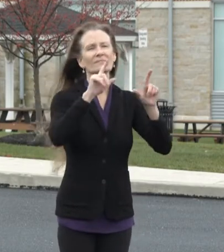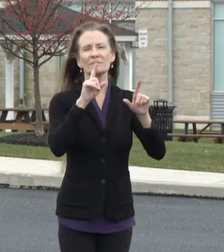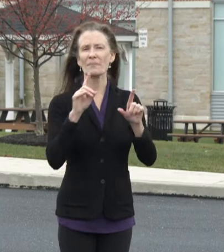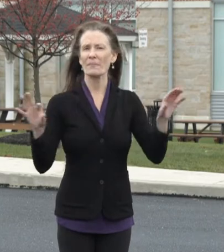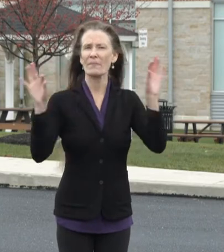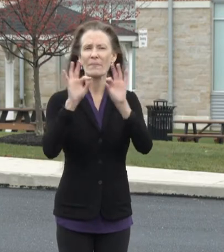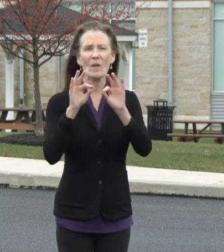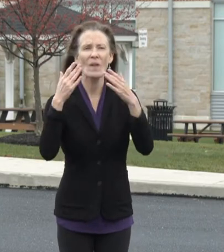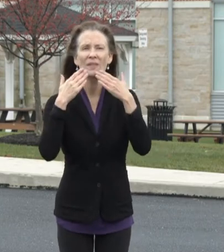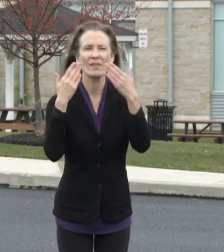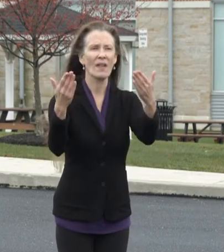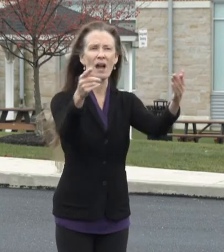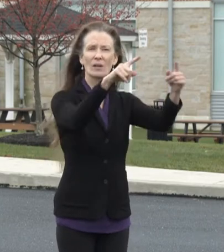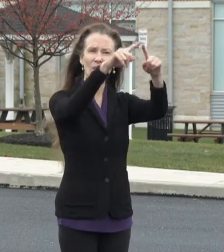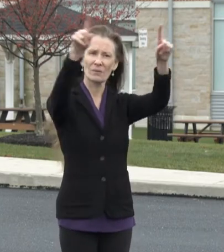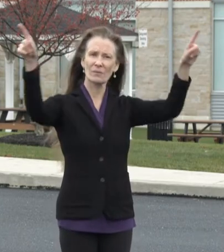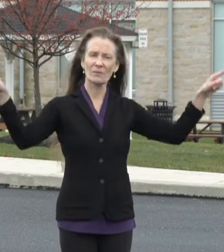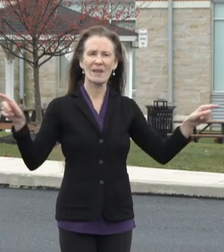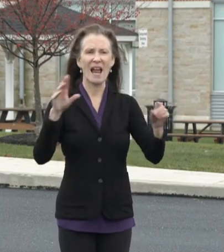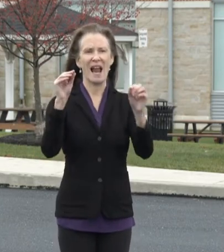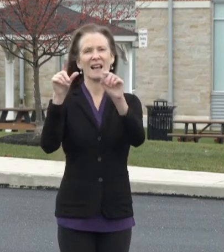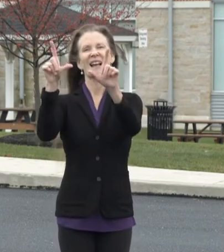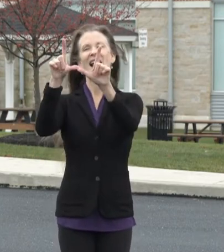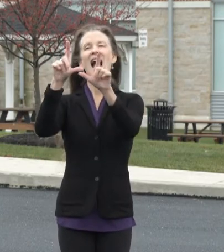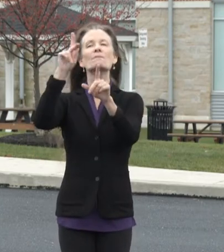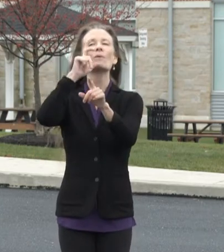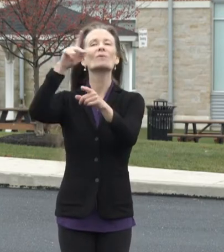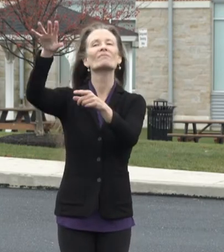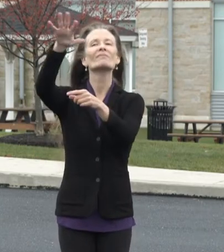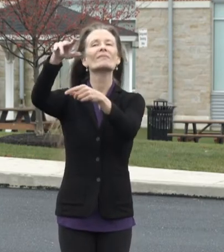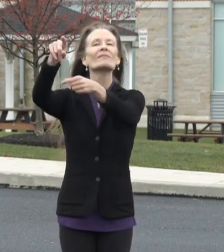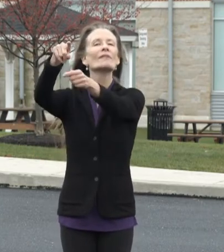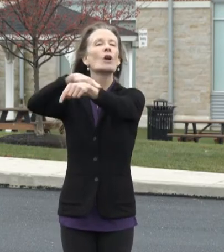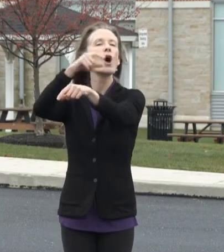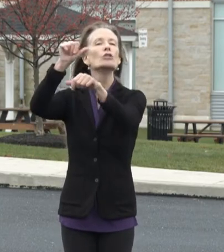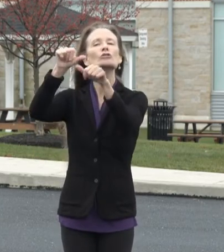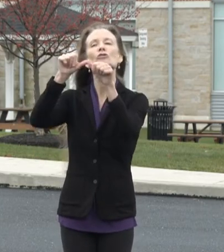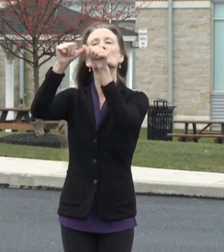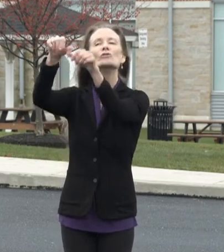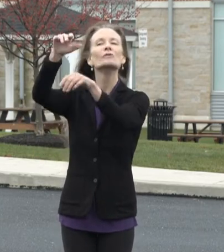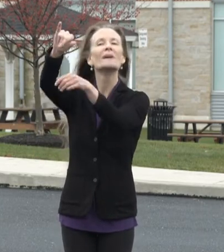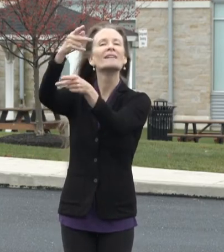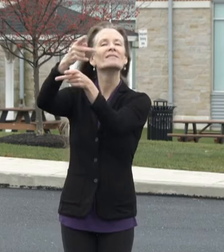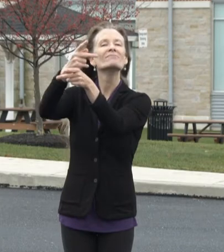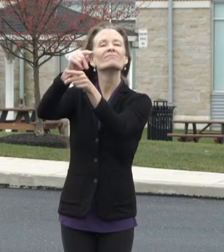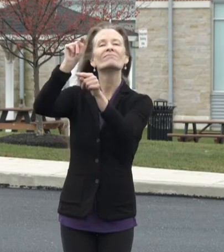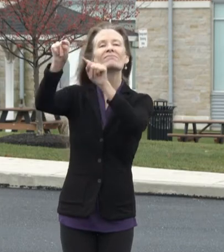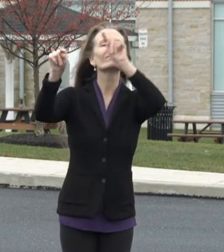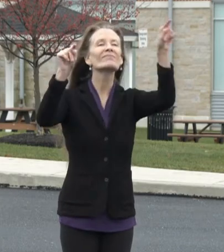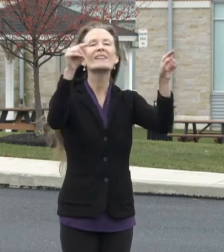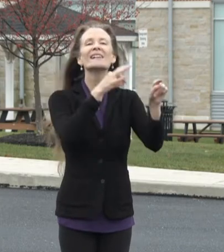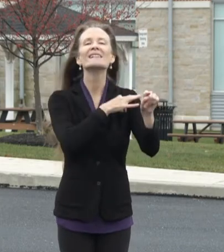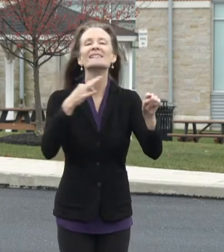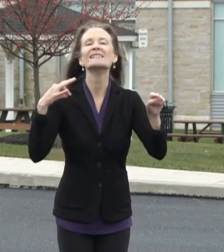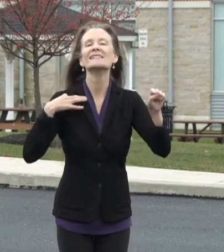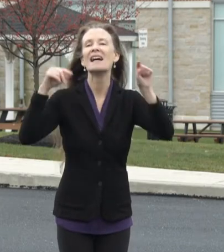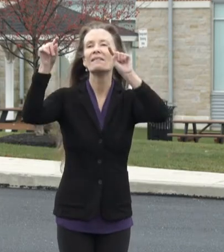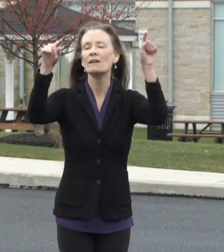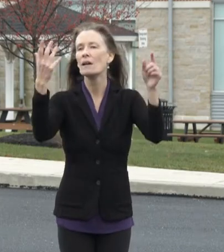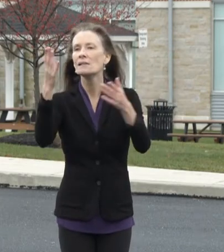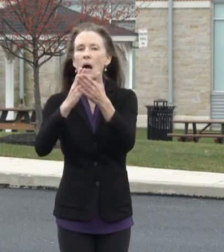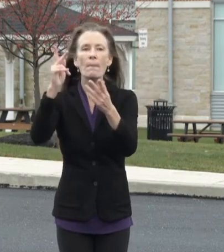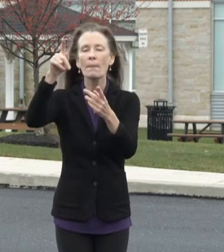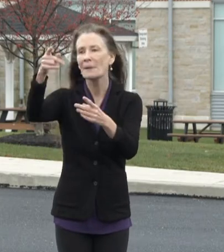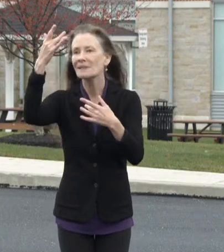long-term care facilities experiencing large outbreaks who need additional staffing support. In the last 8 months